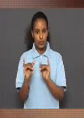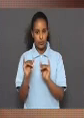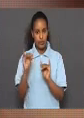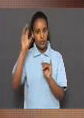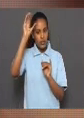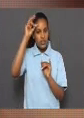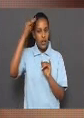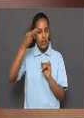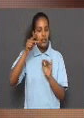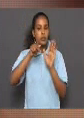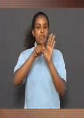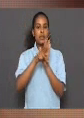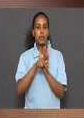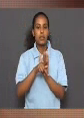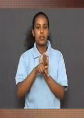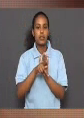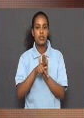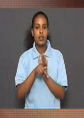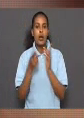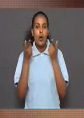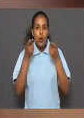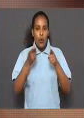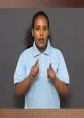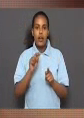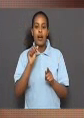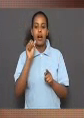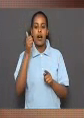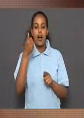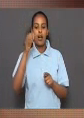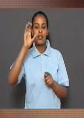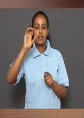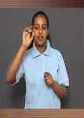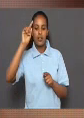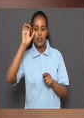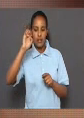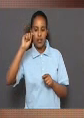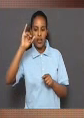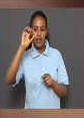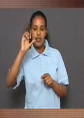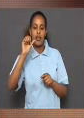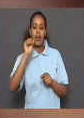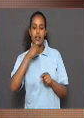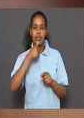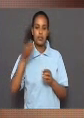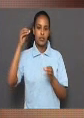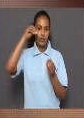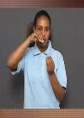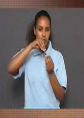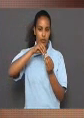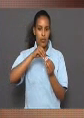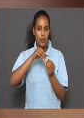According to Le Chatelier's principle, when the acetate ions are added from the